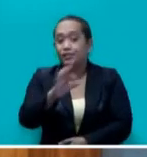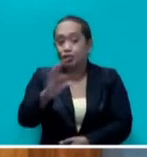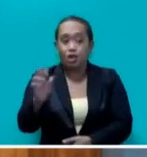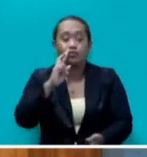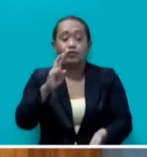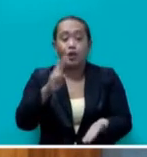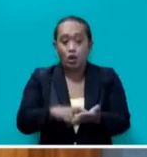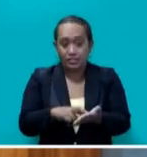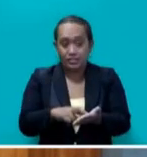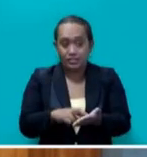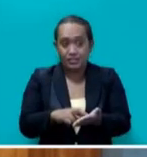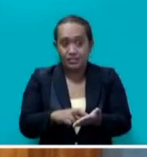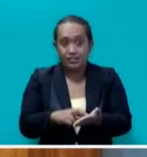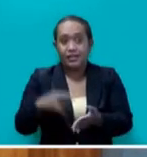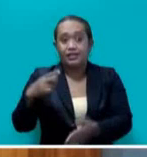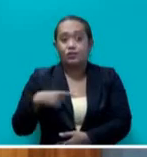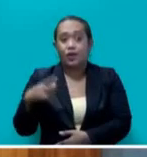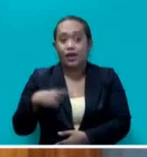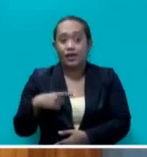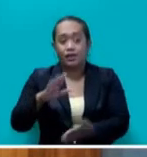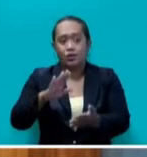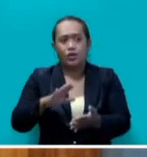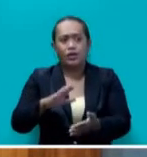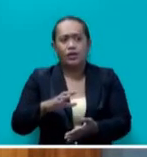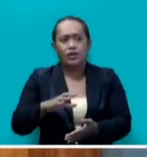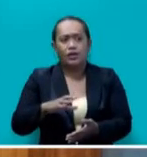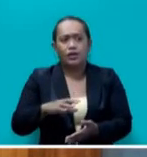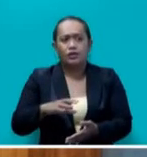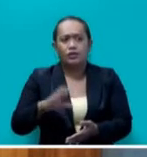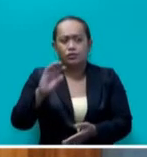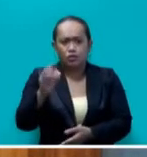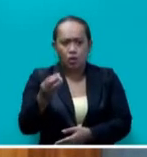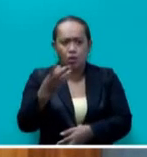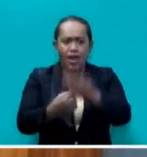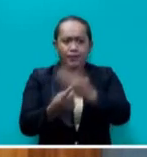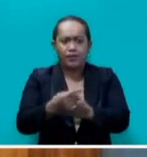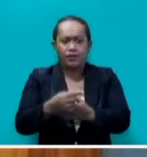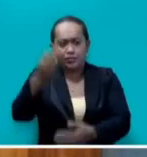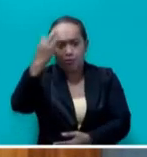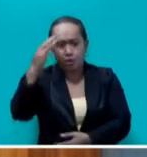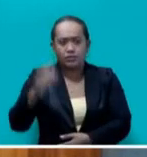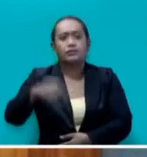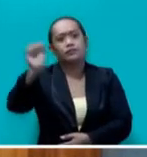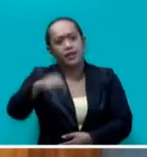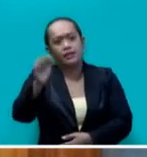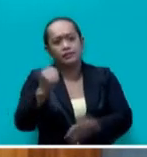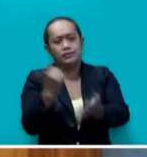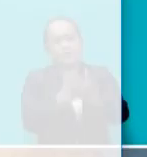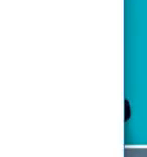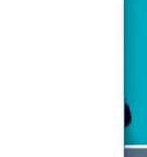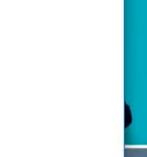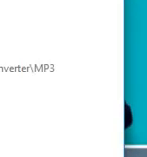Honourable Speaker, and it was translated as a unanimous decision to support the